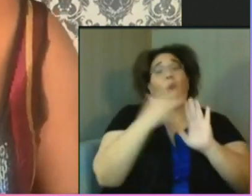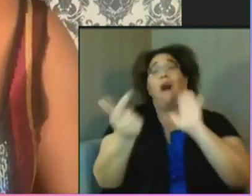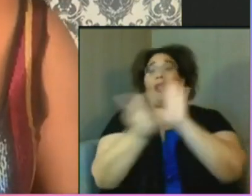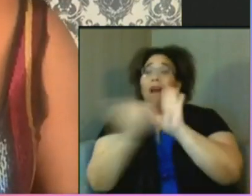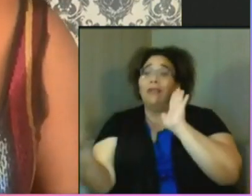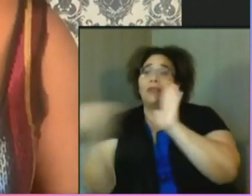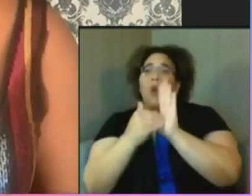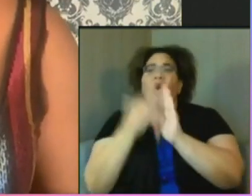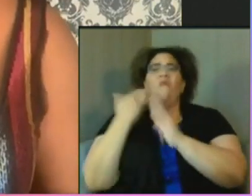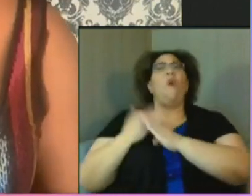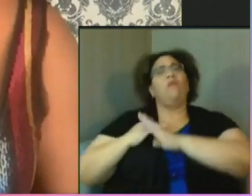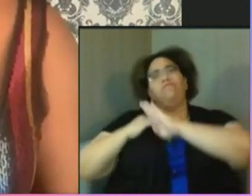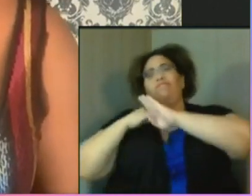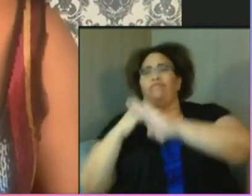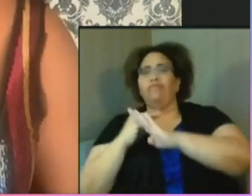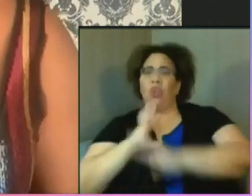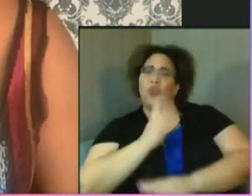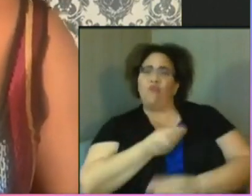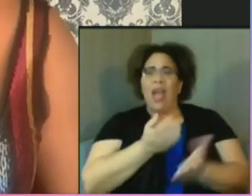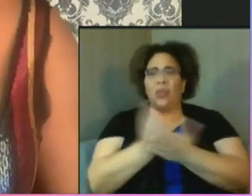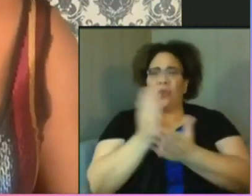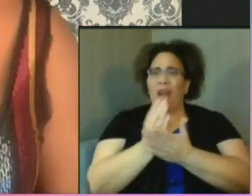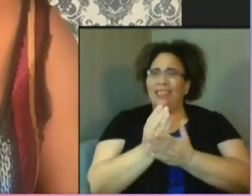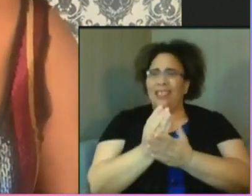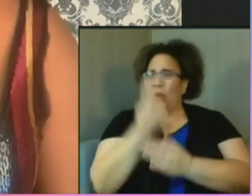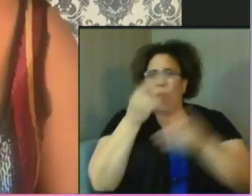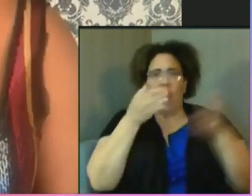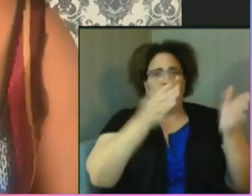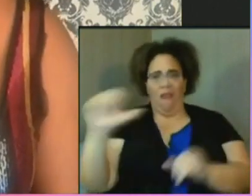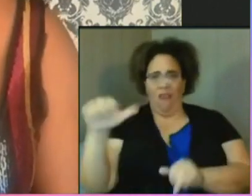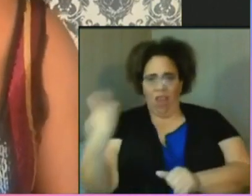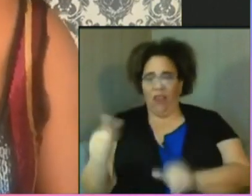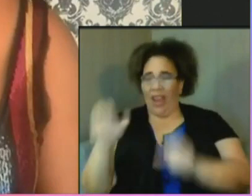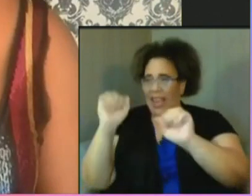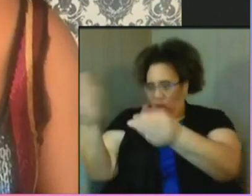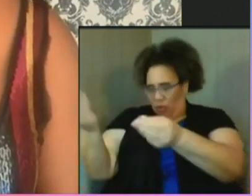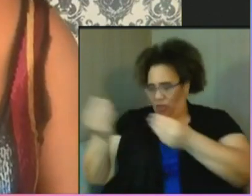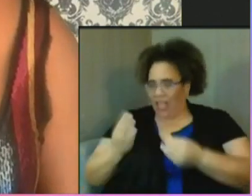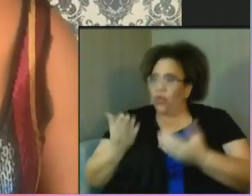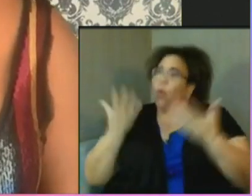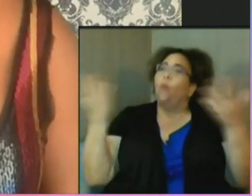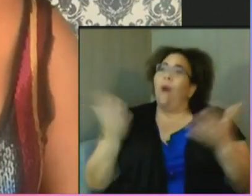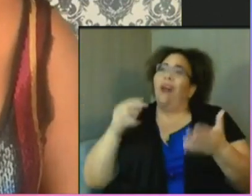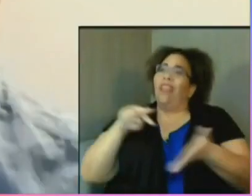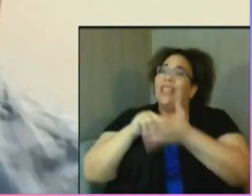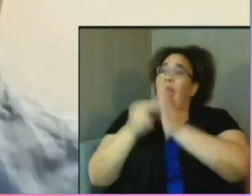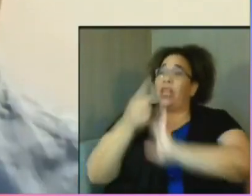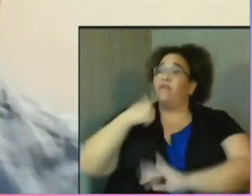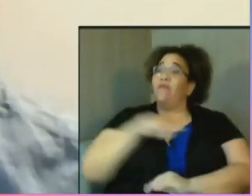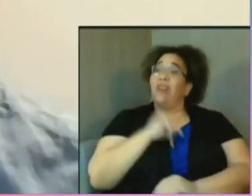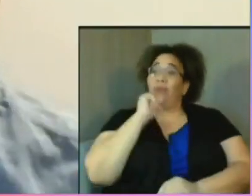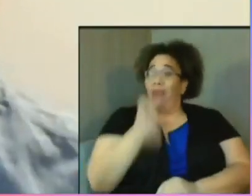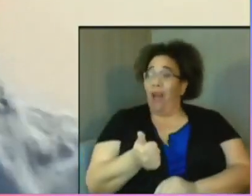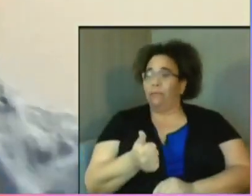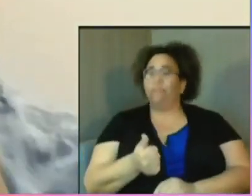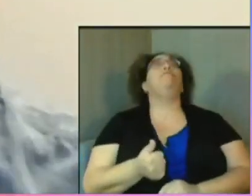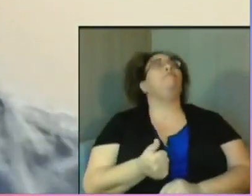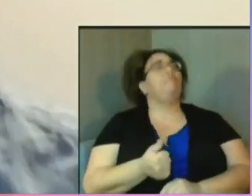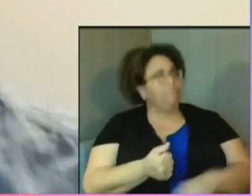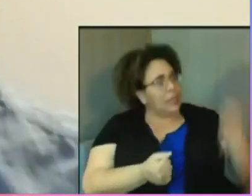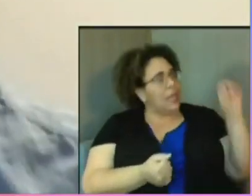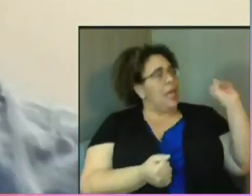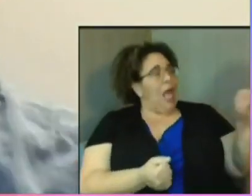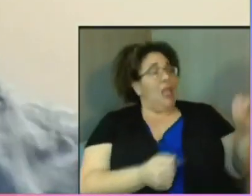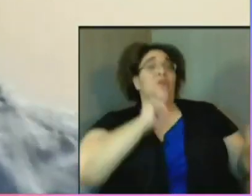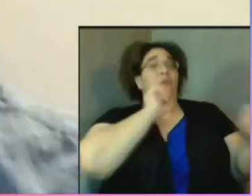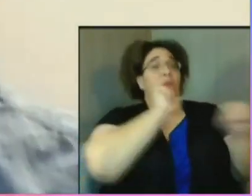to ban trans rights in some way. So can you tell us what this case means for us and what it doesn't mean? Yeah, so starting with sort of